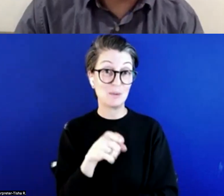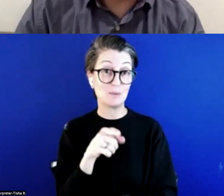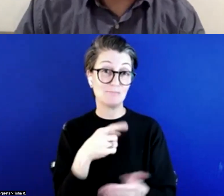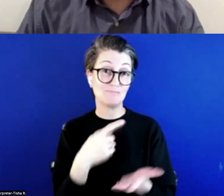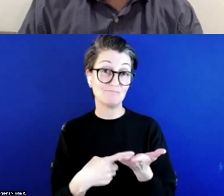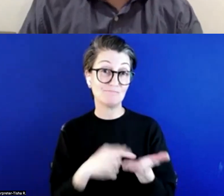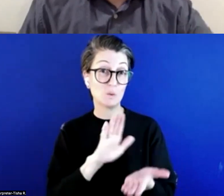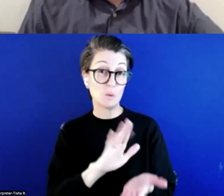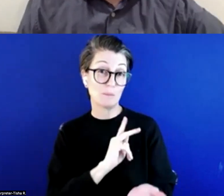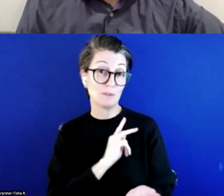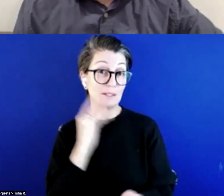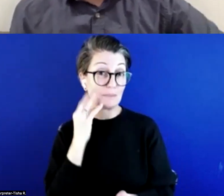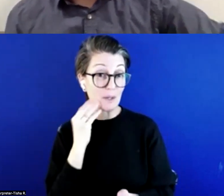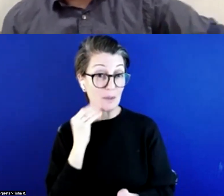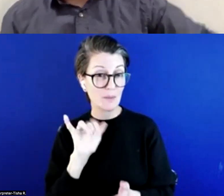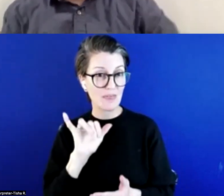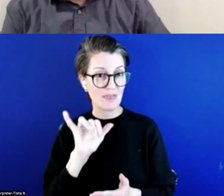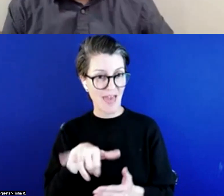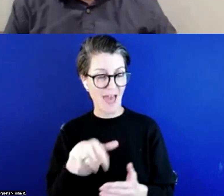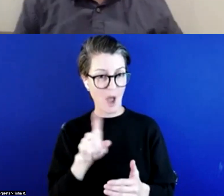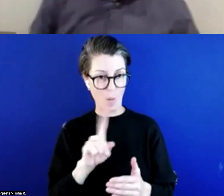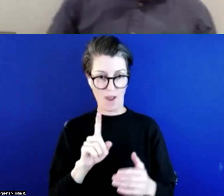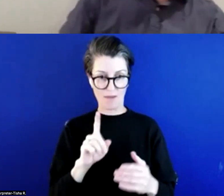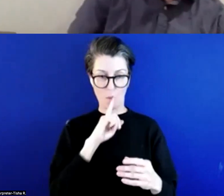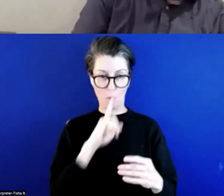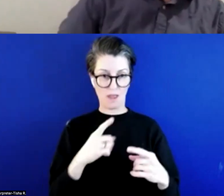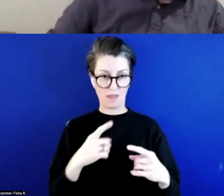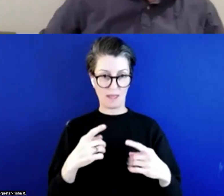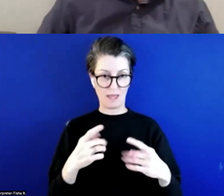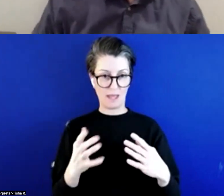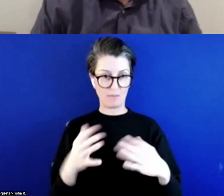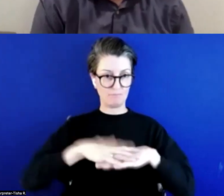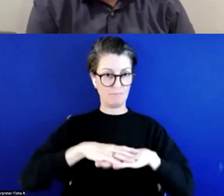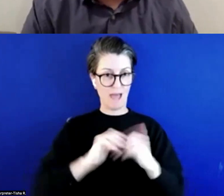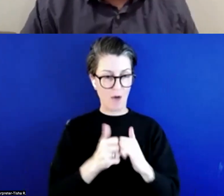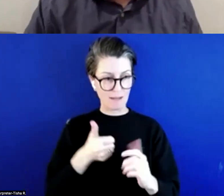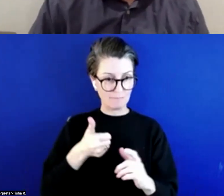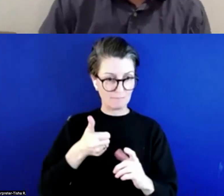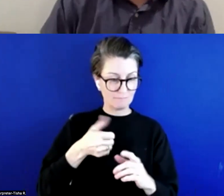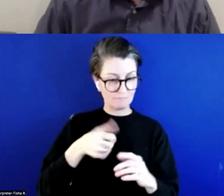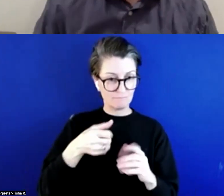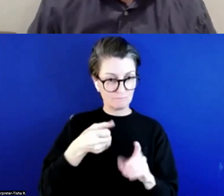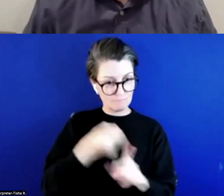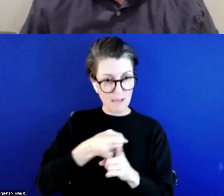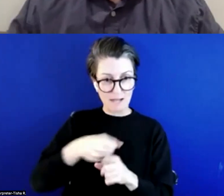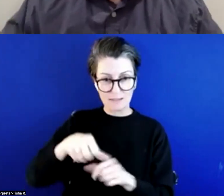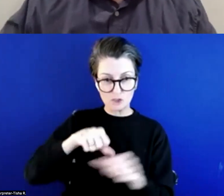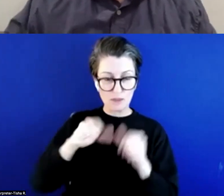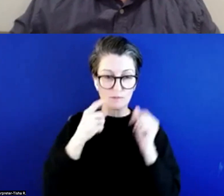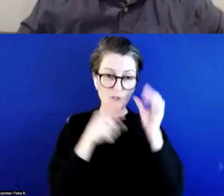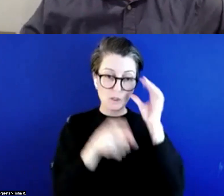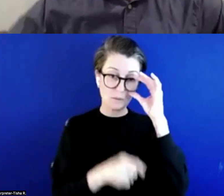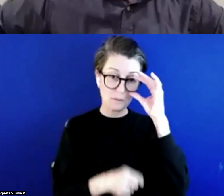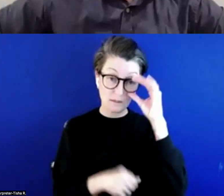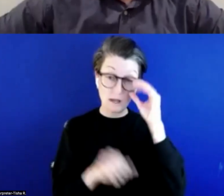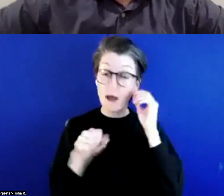personal experience with that intersection and how they really impacted one another for you? Yeah, we were talking before we